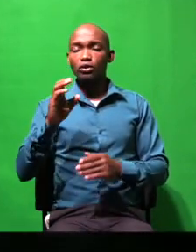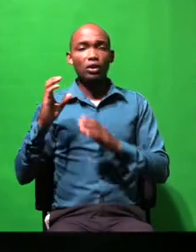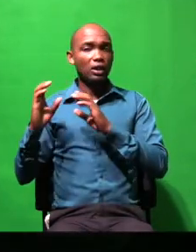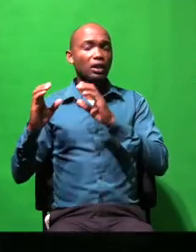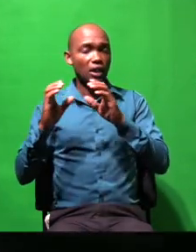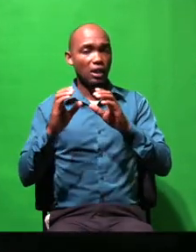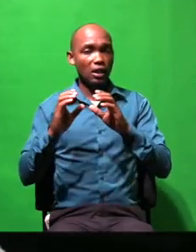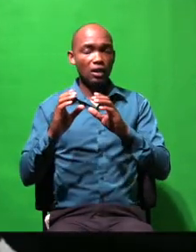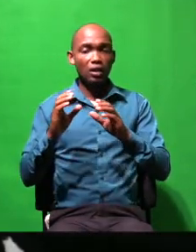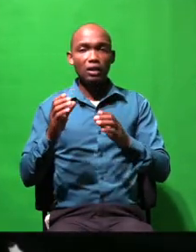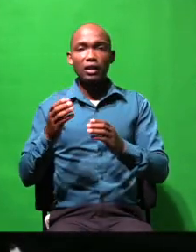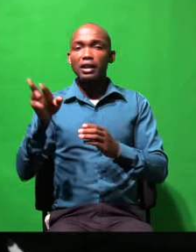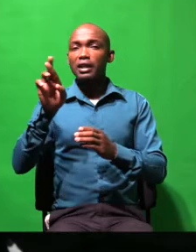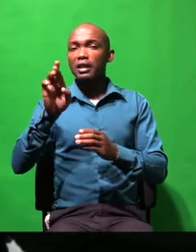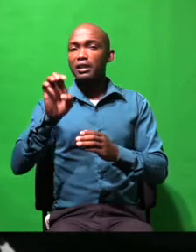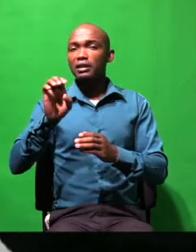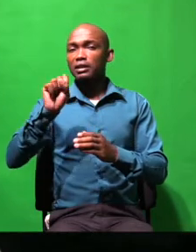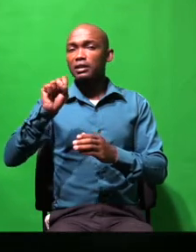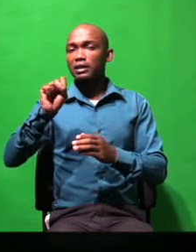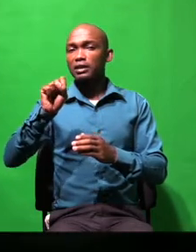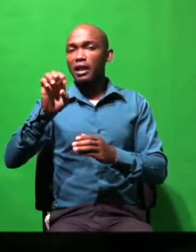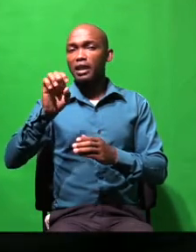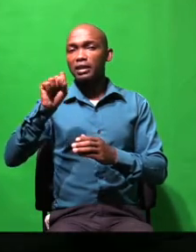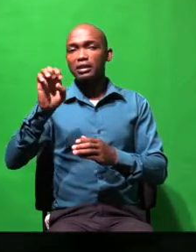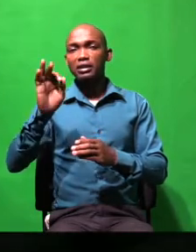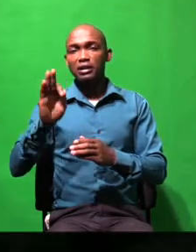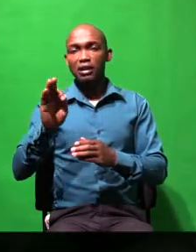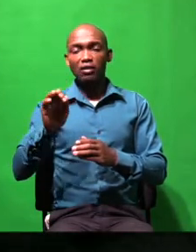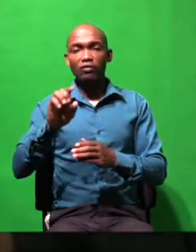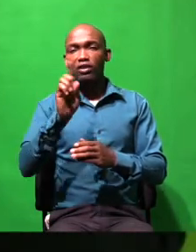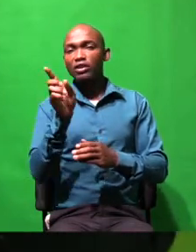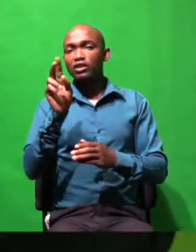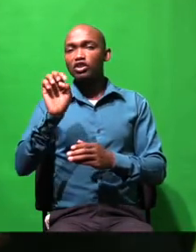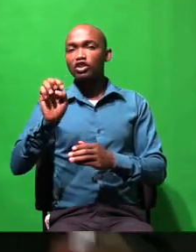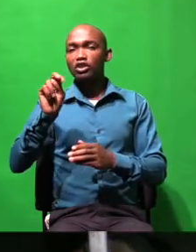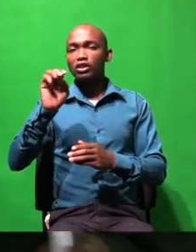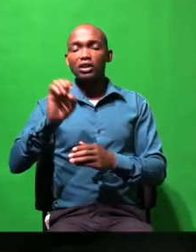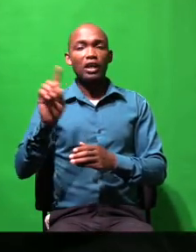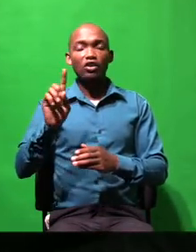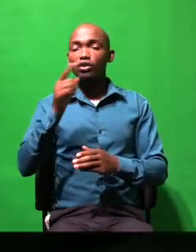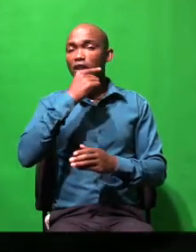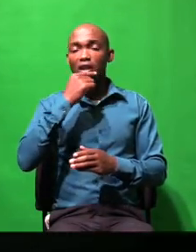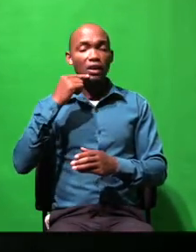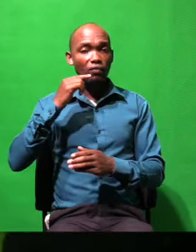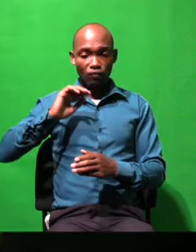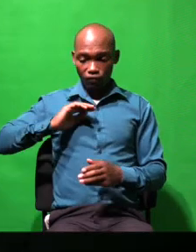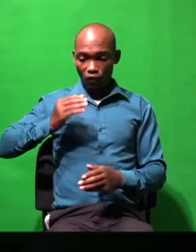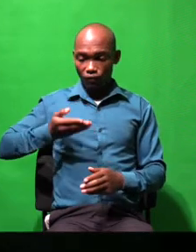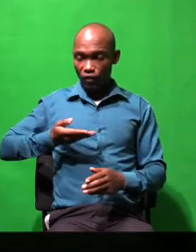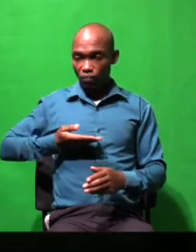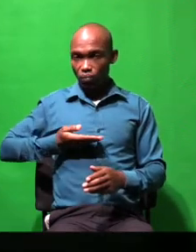a recessive genes. And one X chromosome will not enough for female